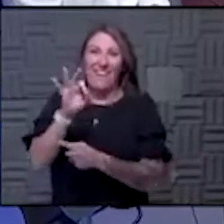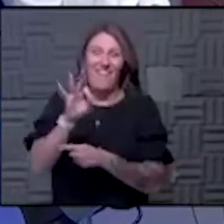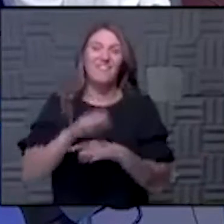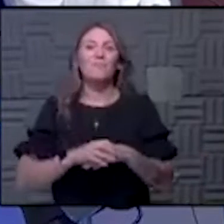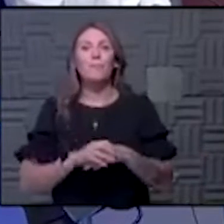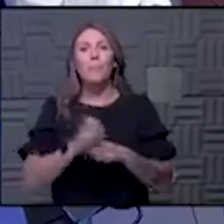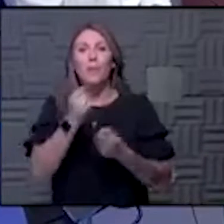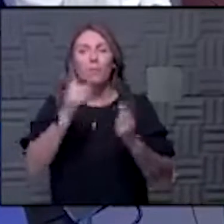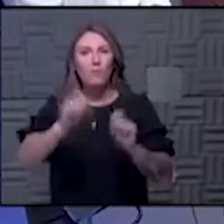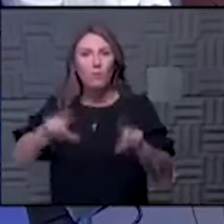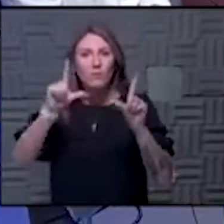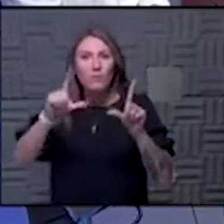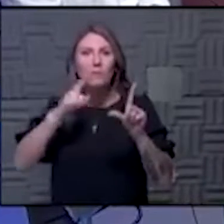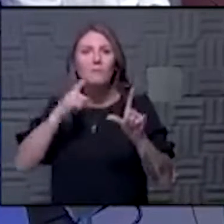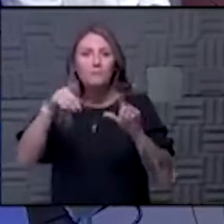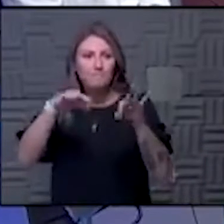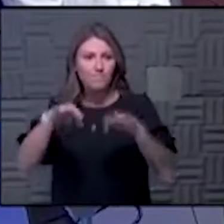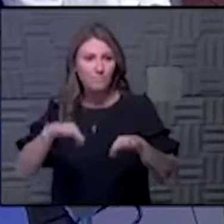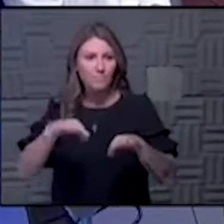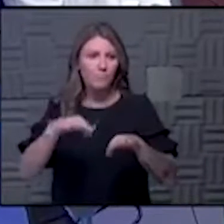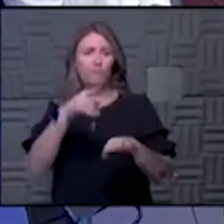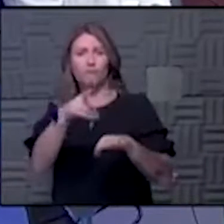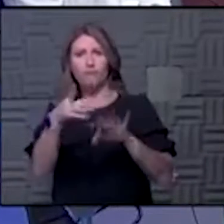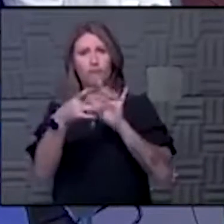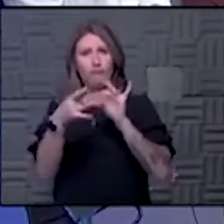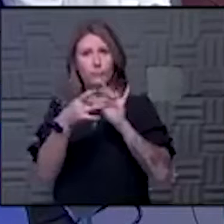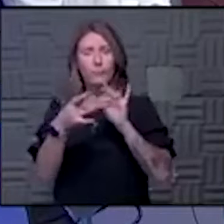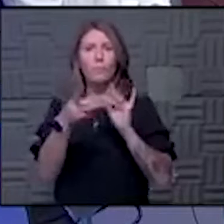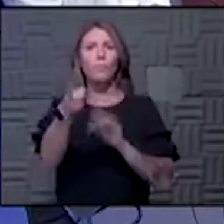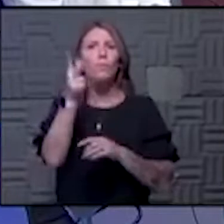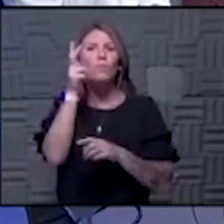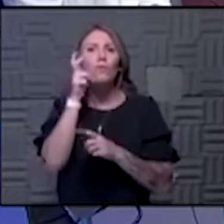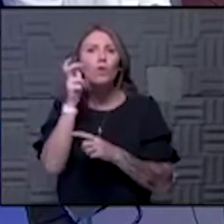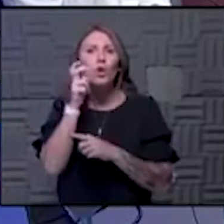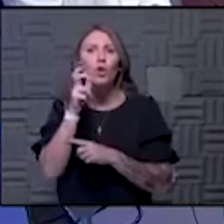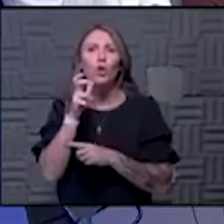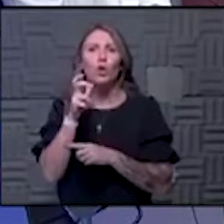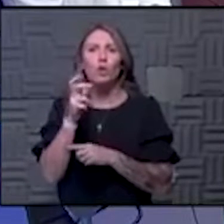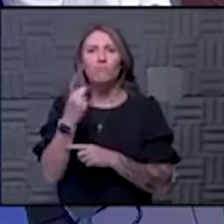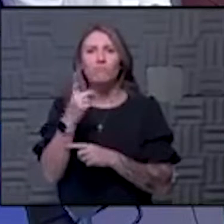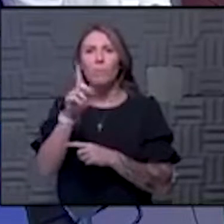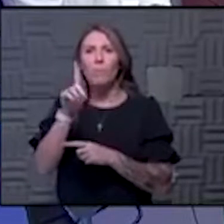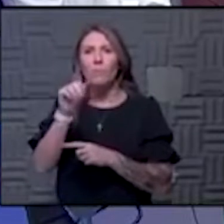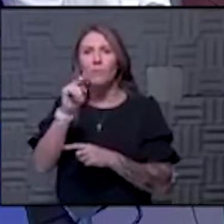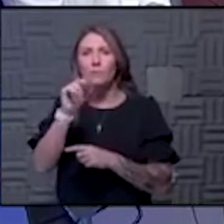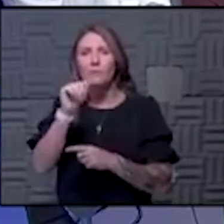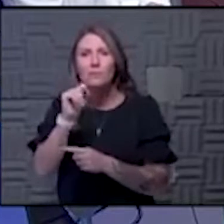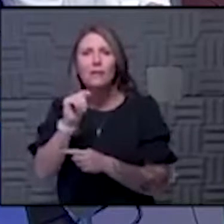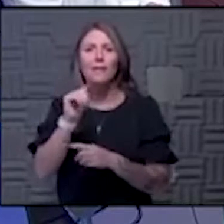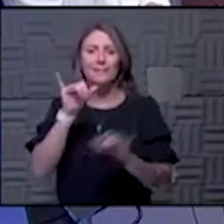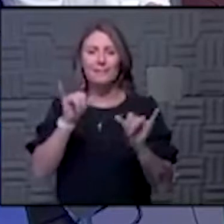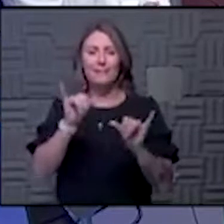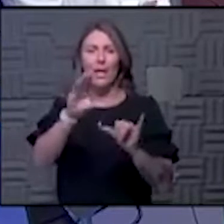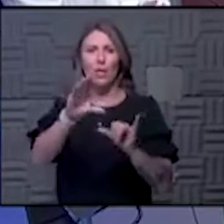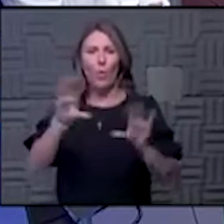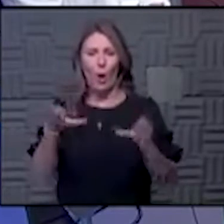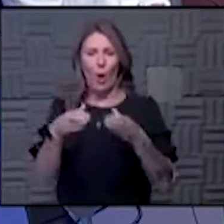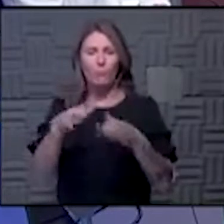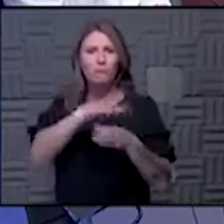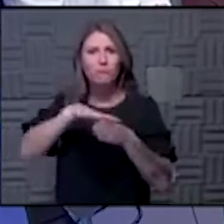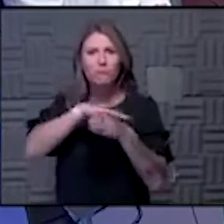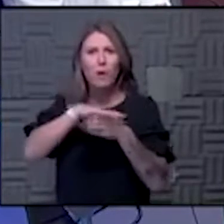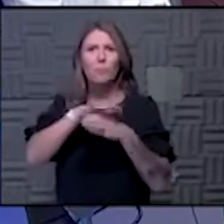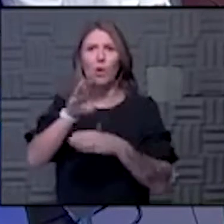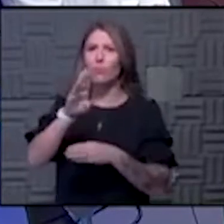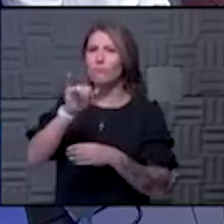couple of slides to walk through, I think, to help acquaint us people. And, you know, you've heard Dana and I say forever, stay within your bubble, watch your bubble. Those are the people you're